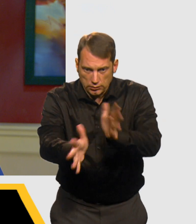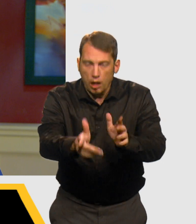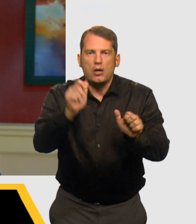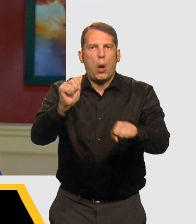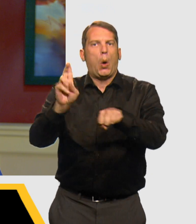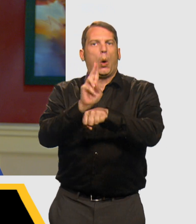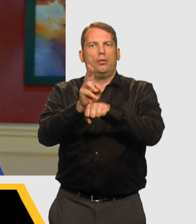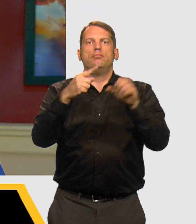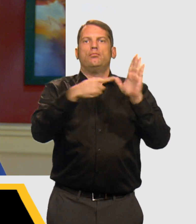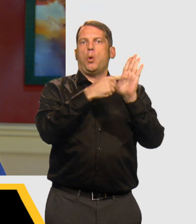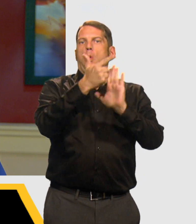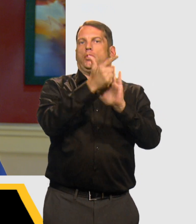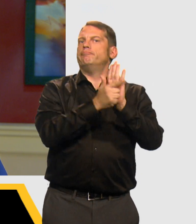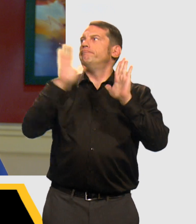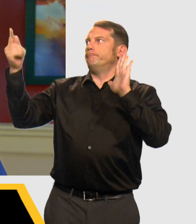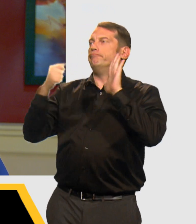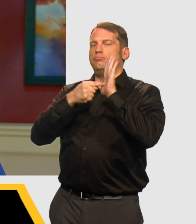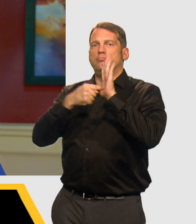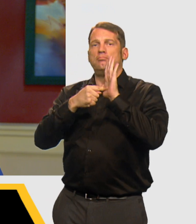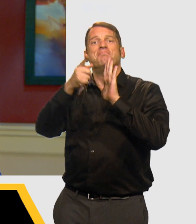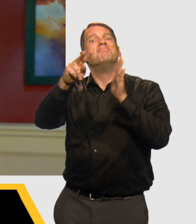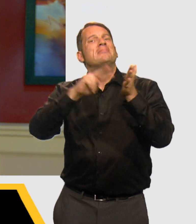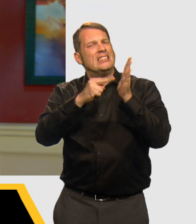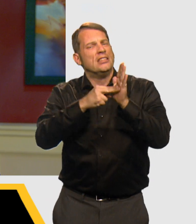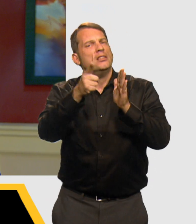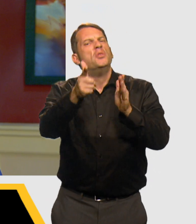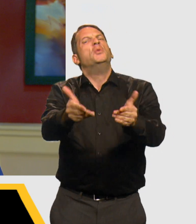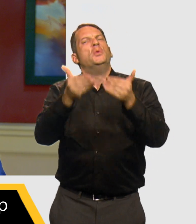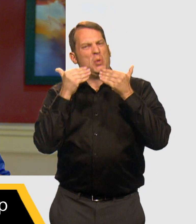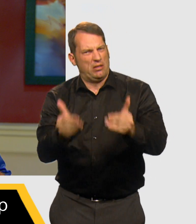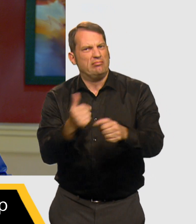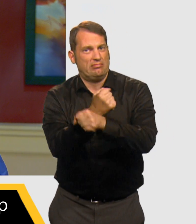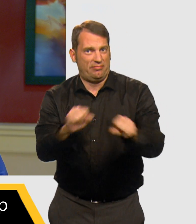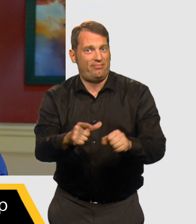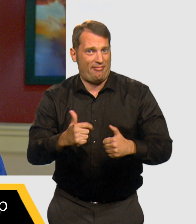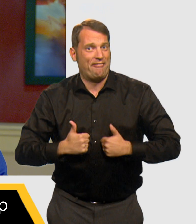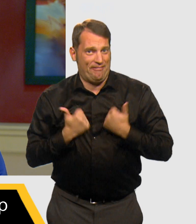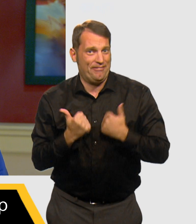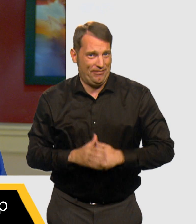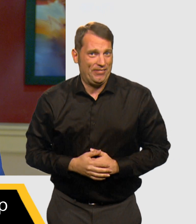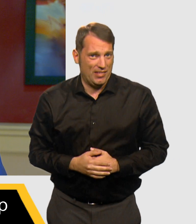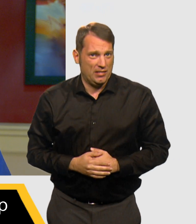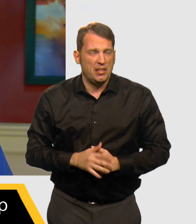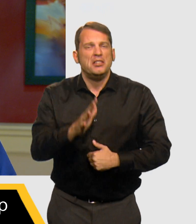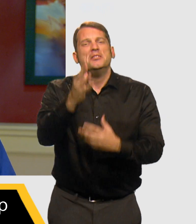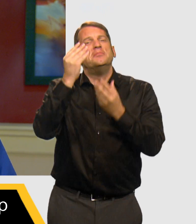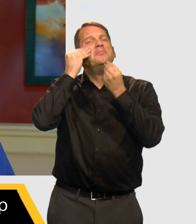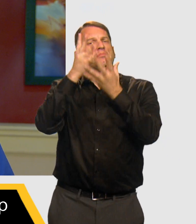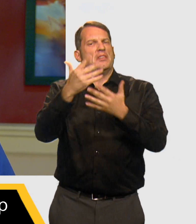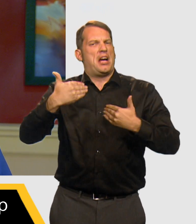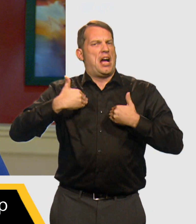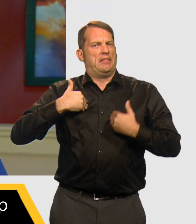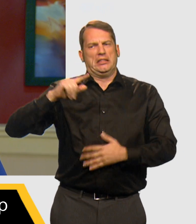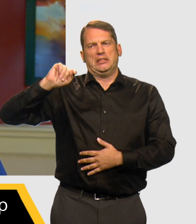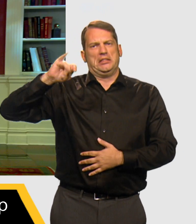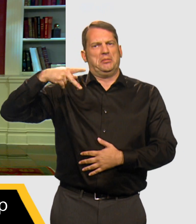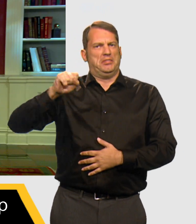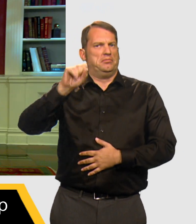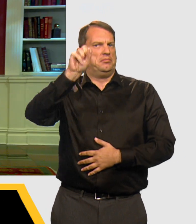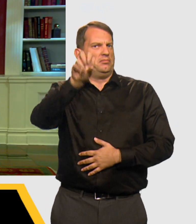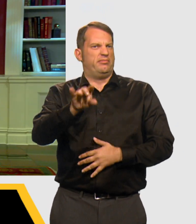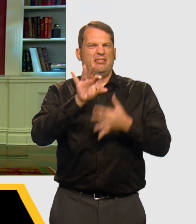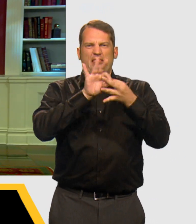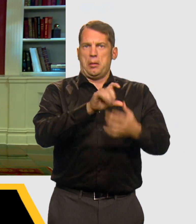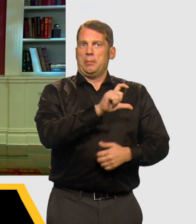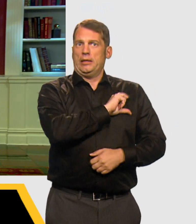who is overdosing for this law to apply to you. So do whatever you can to help save the person's life.